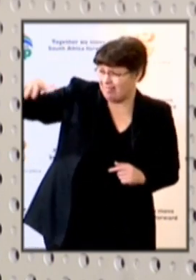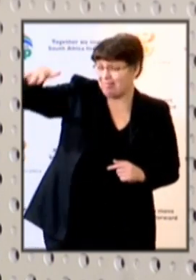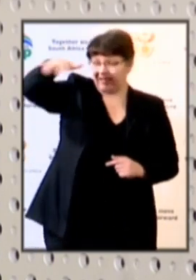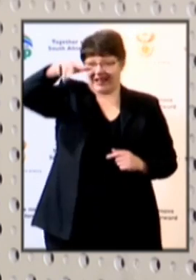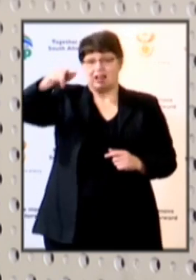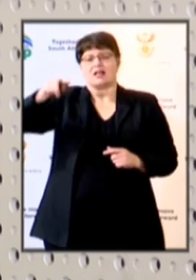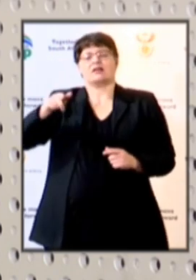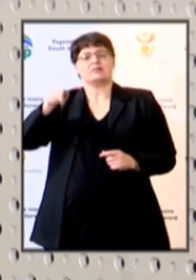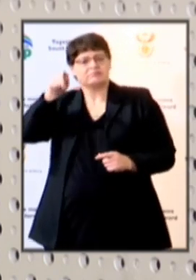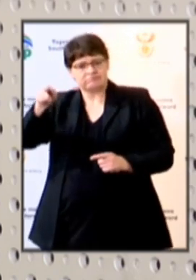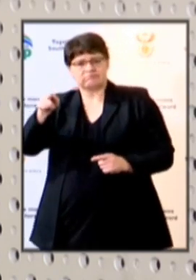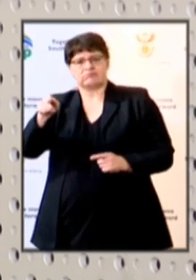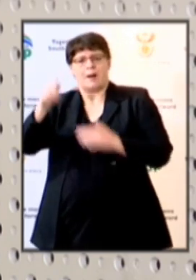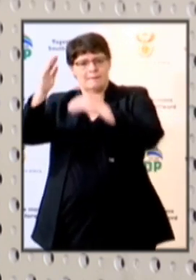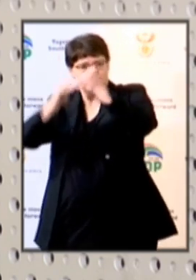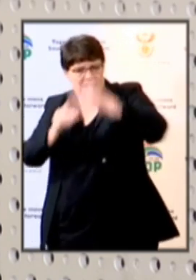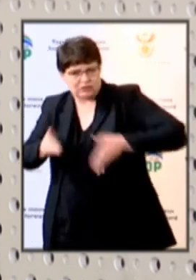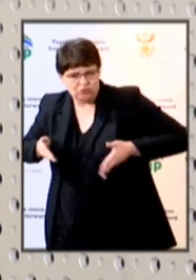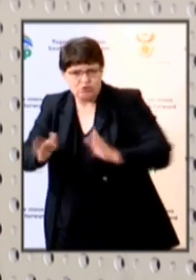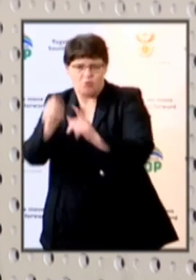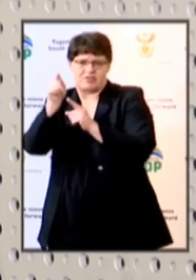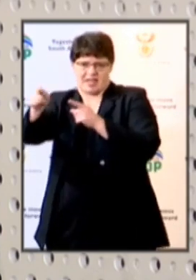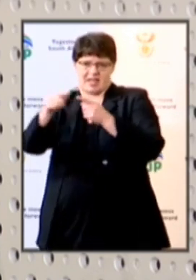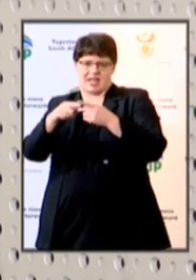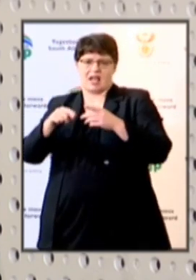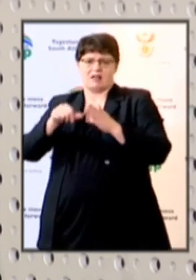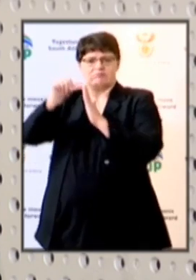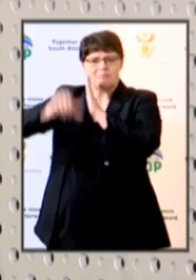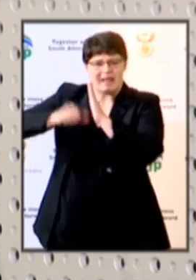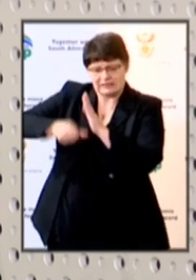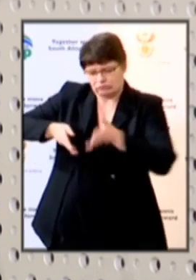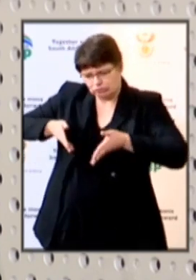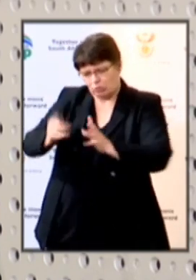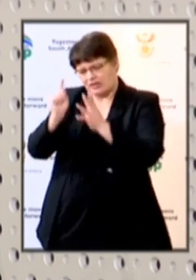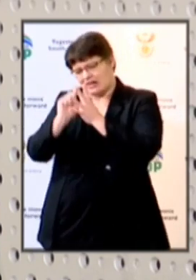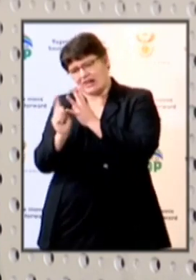importance of building new roads, maintaining roads.